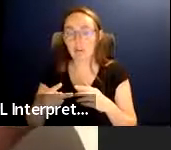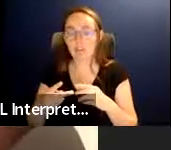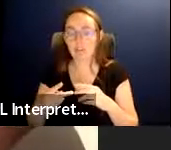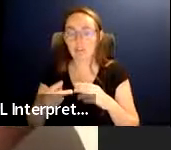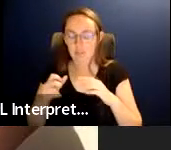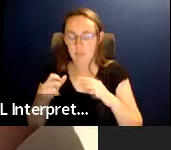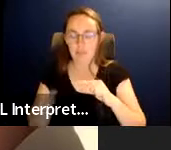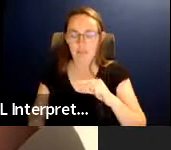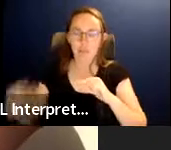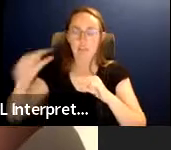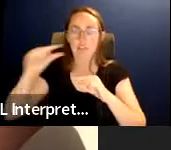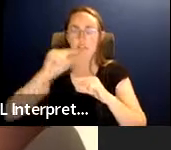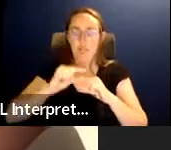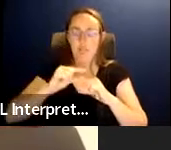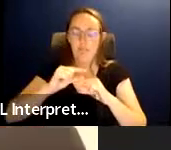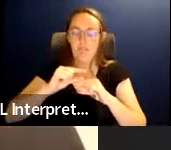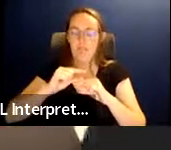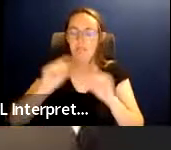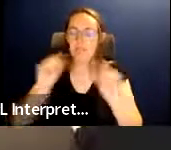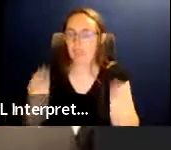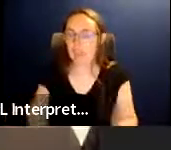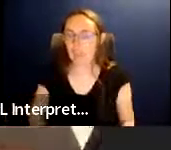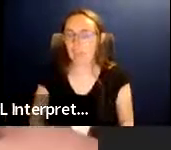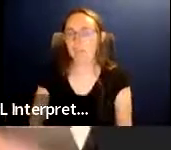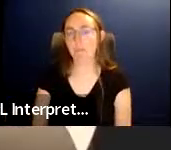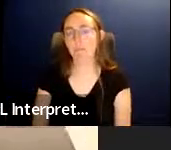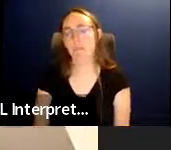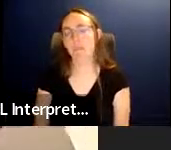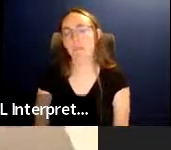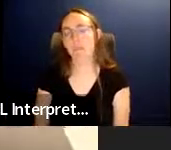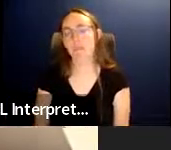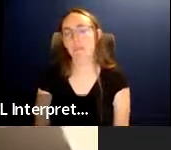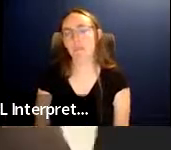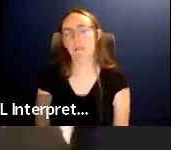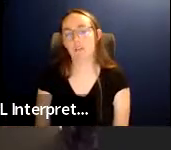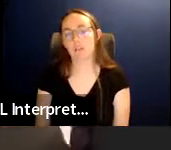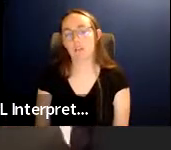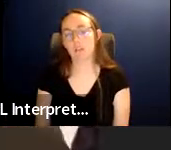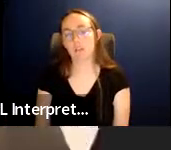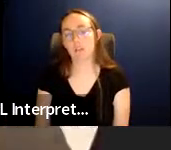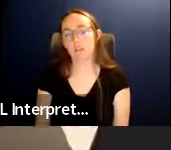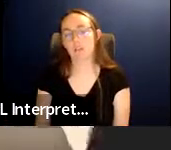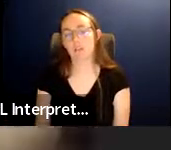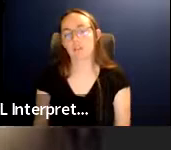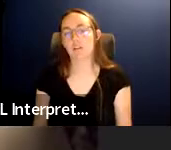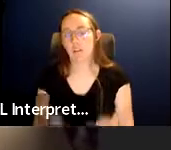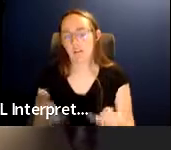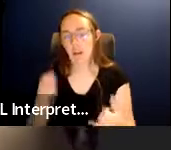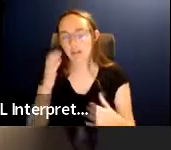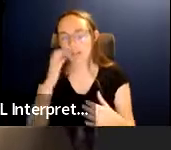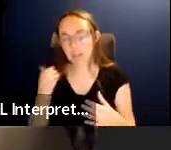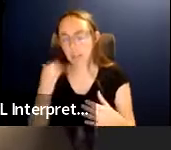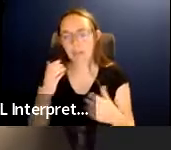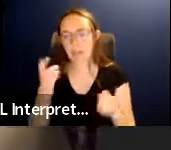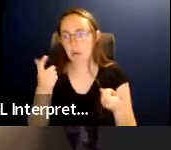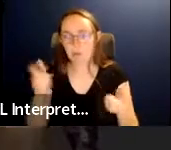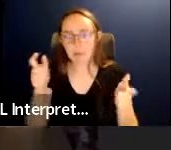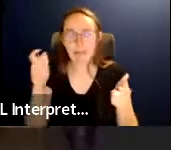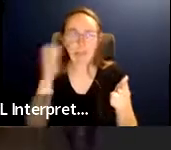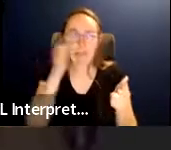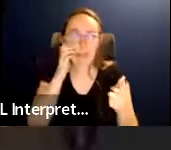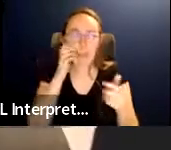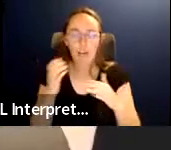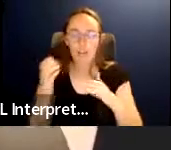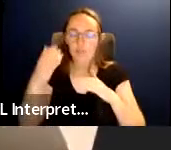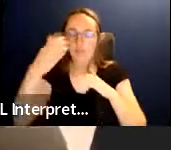add that to the top, and then you can drop your cell phone that has a bigger, thicker case